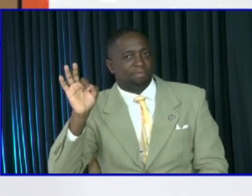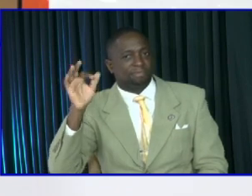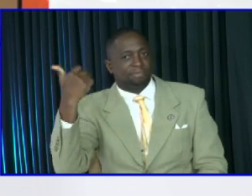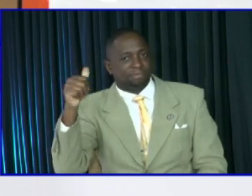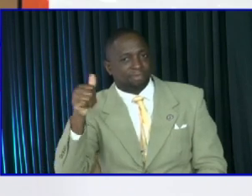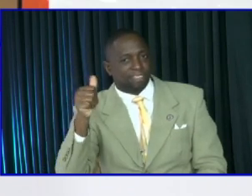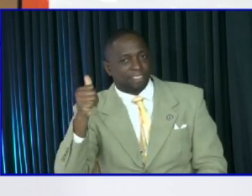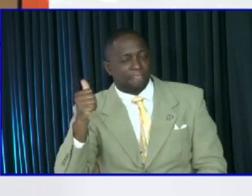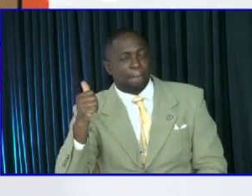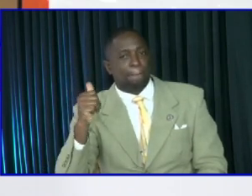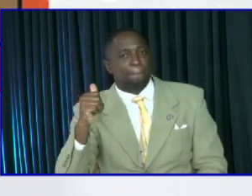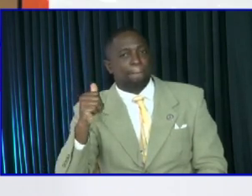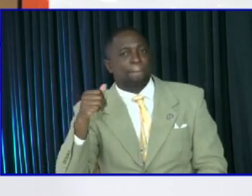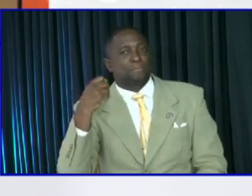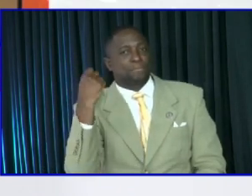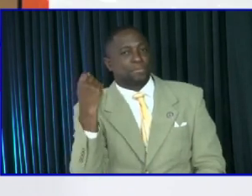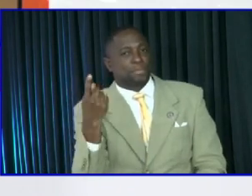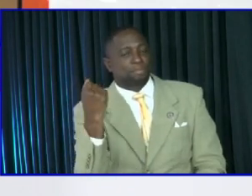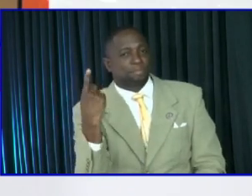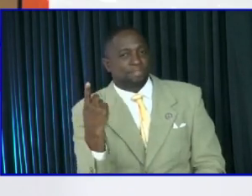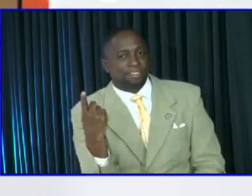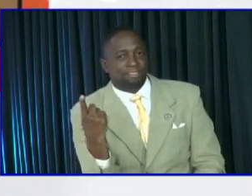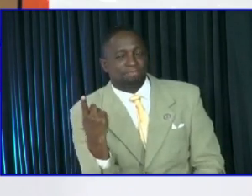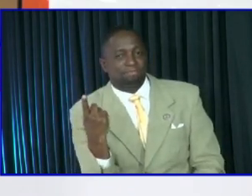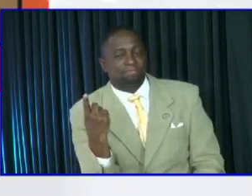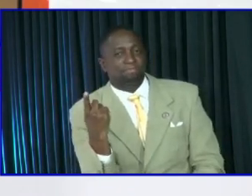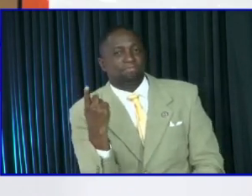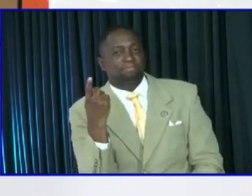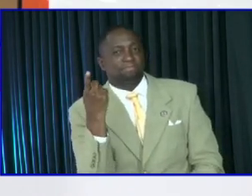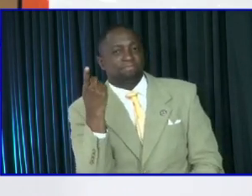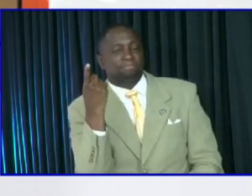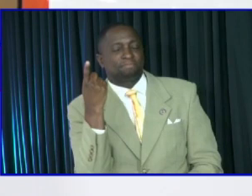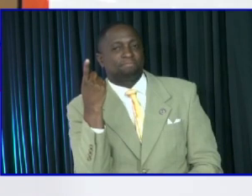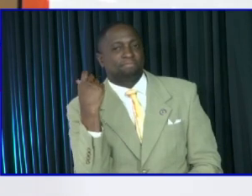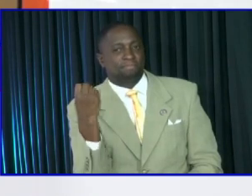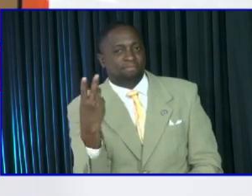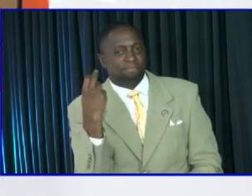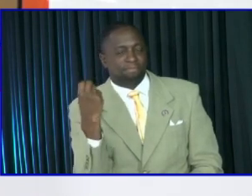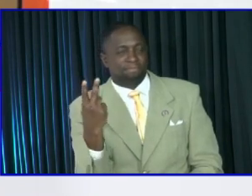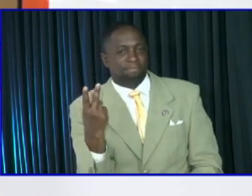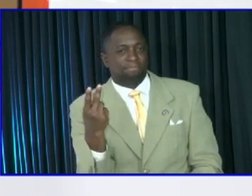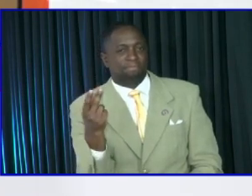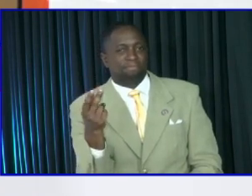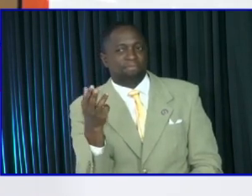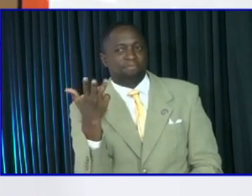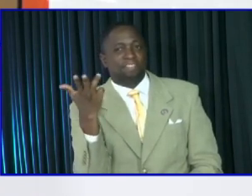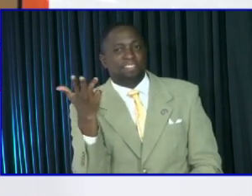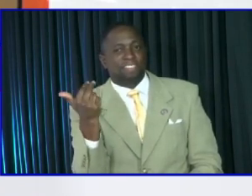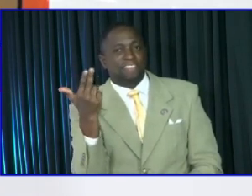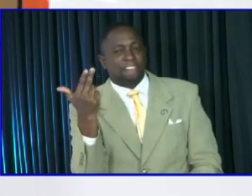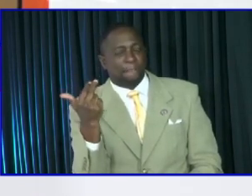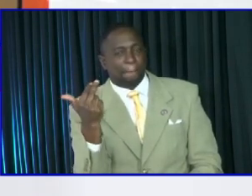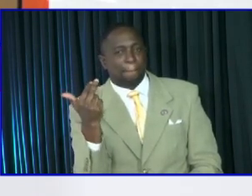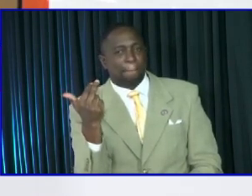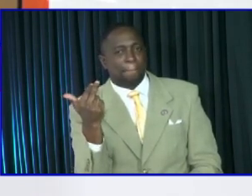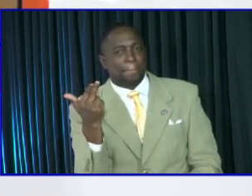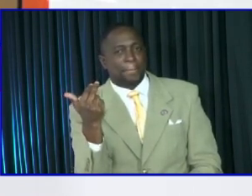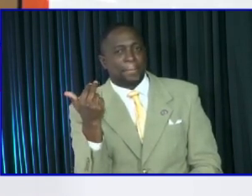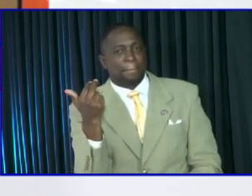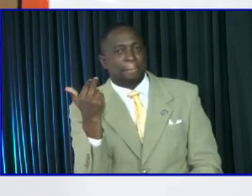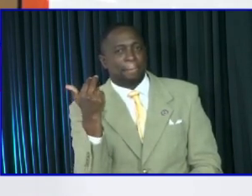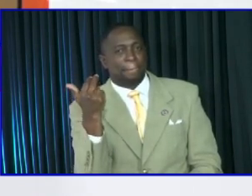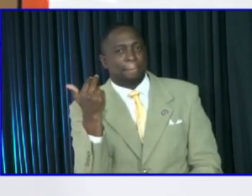Allison Anglin Daly, Hyacinth Blackwood, Daniel Jackson, Bridget Dunbar Cole,